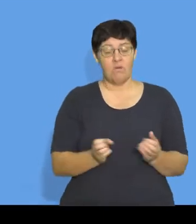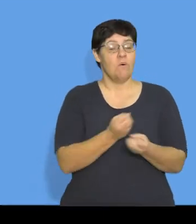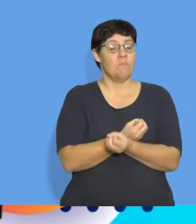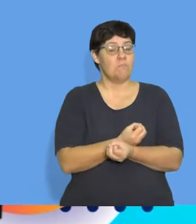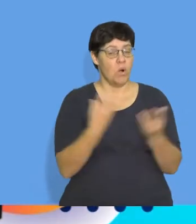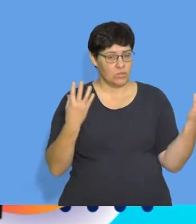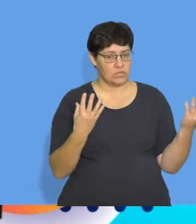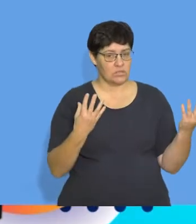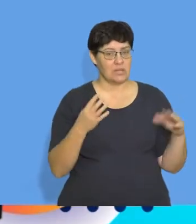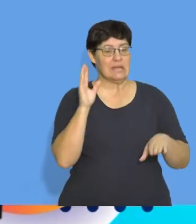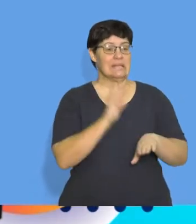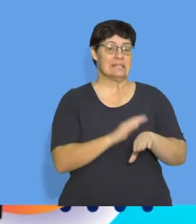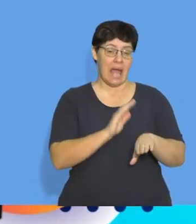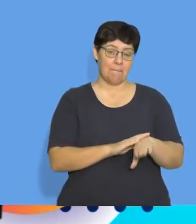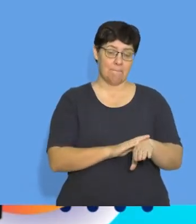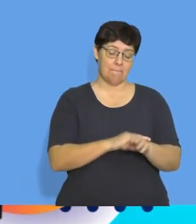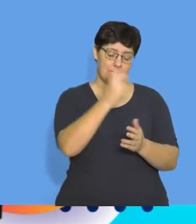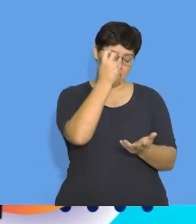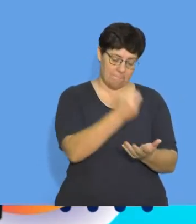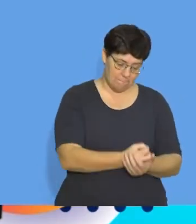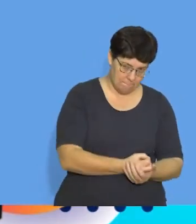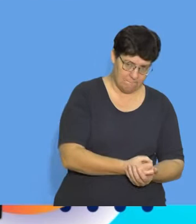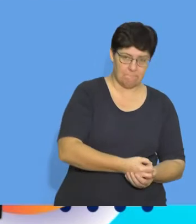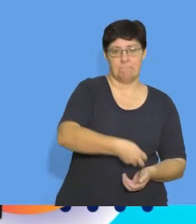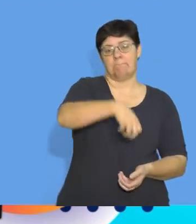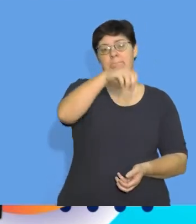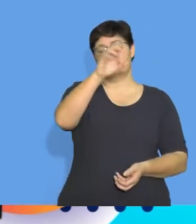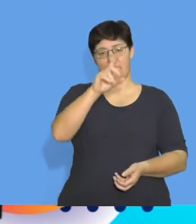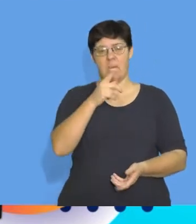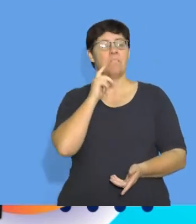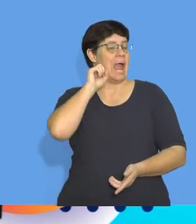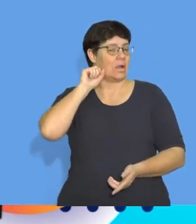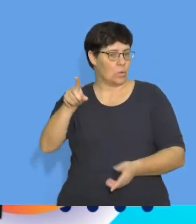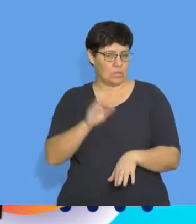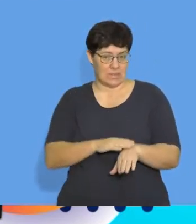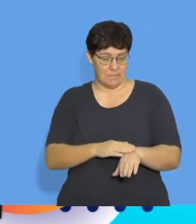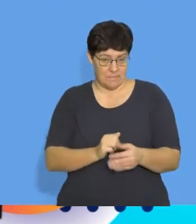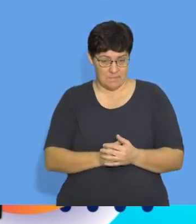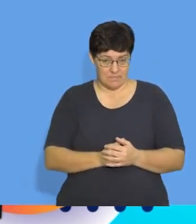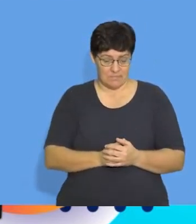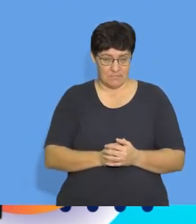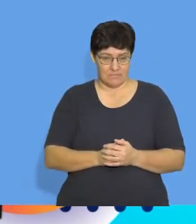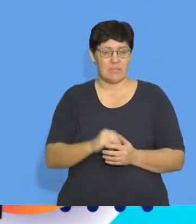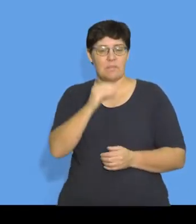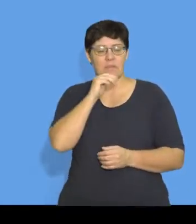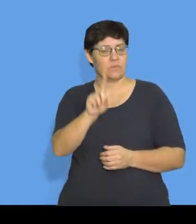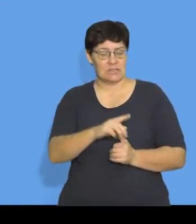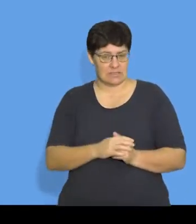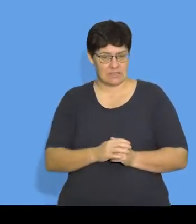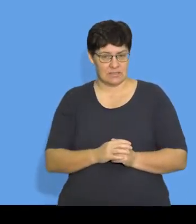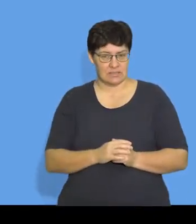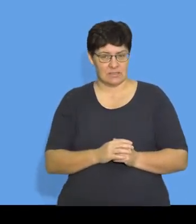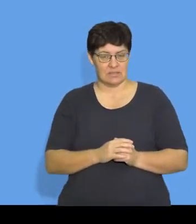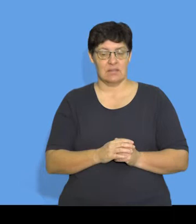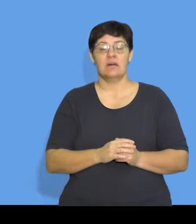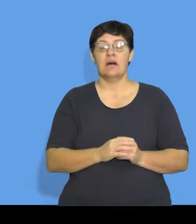going to ignore the time it spends on the floor, just because it makes it a bit easier. What that means for us is that acceleration